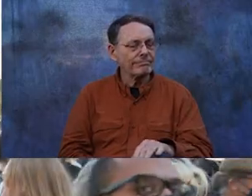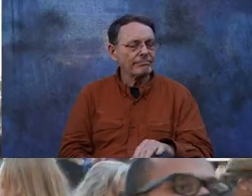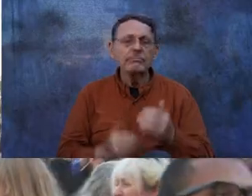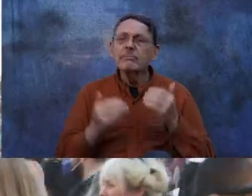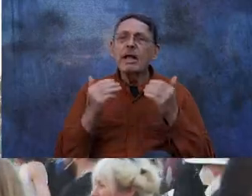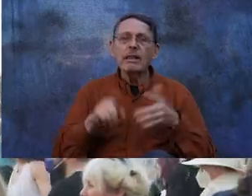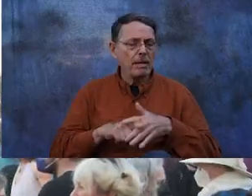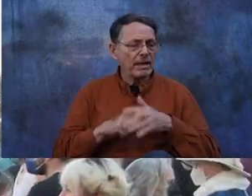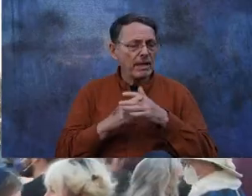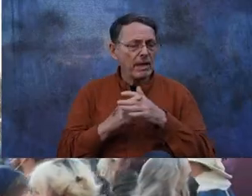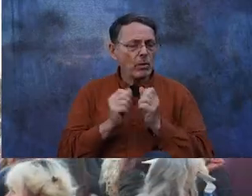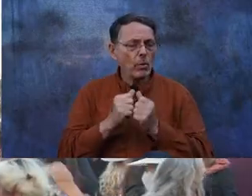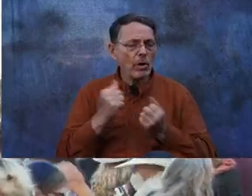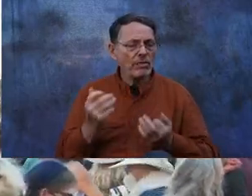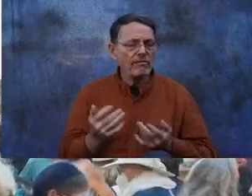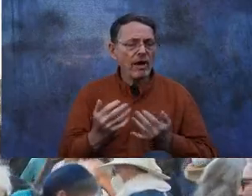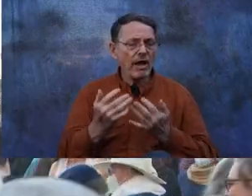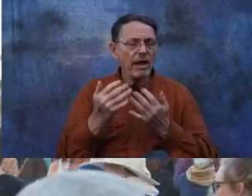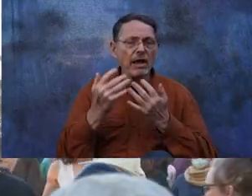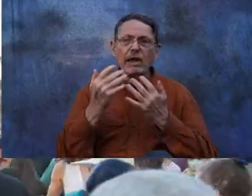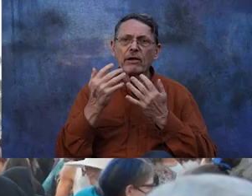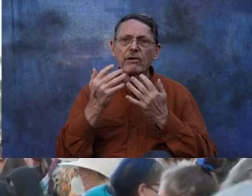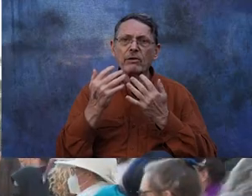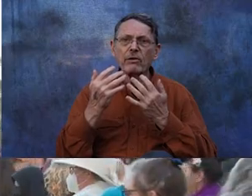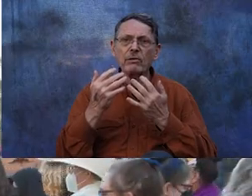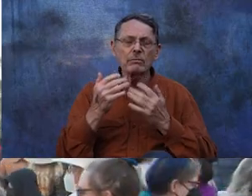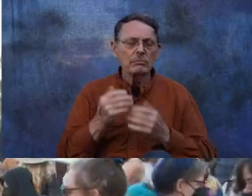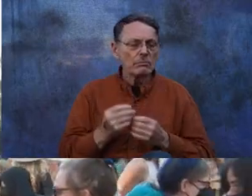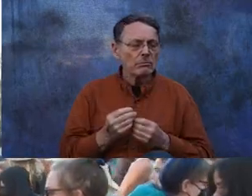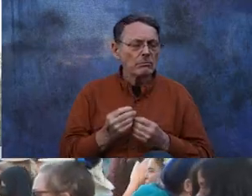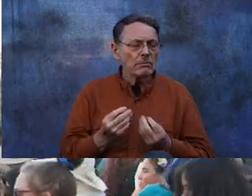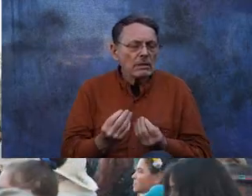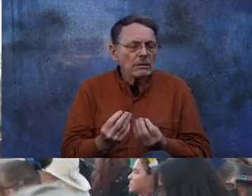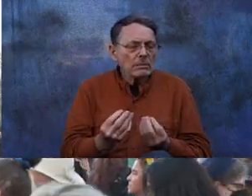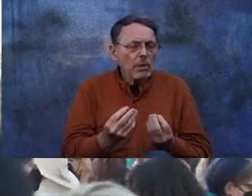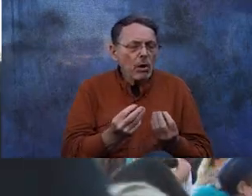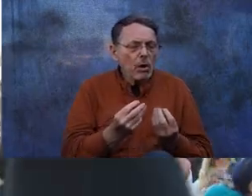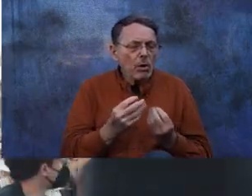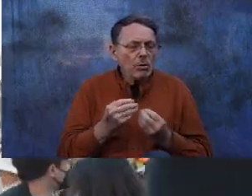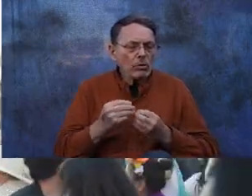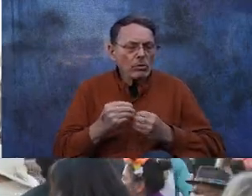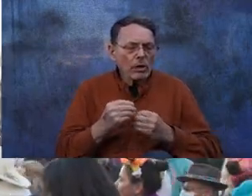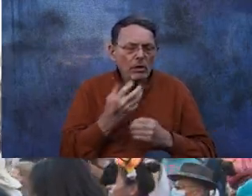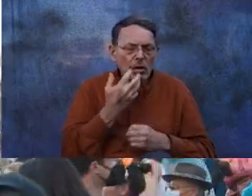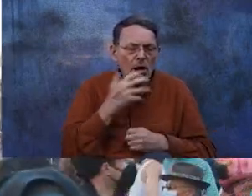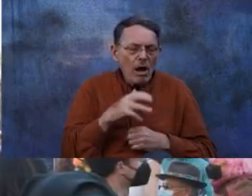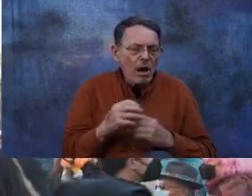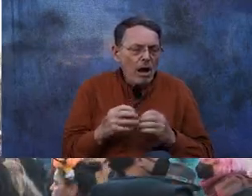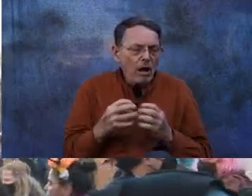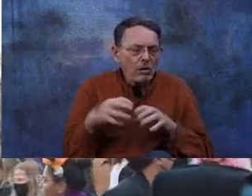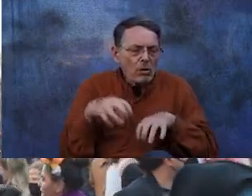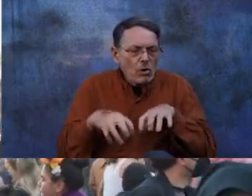Let it begin with the fire, the smoldering coals of